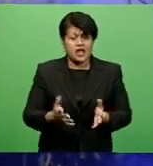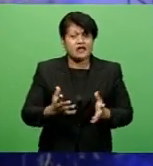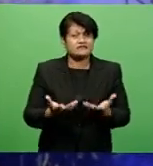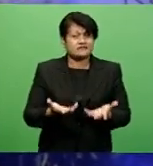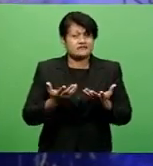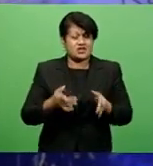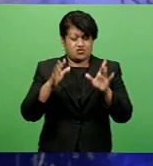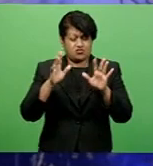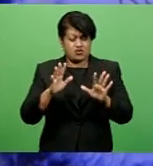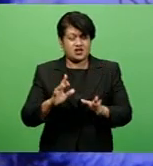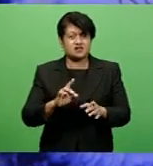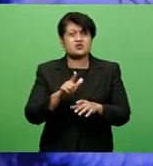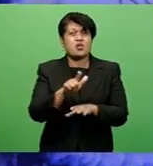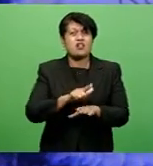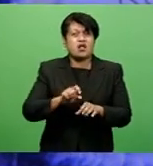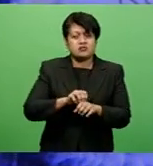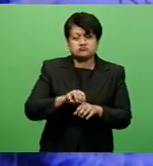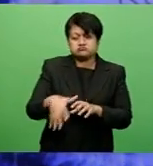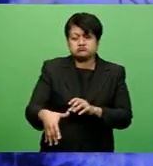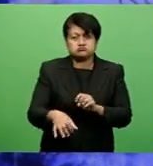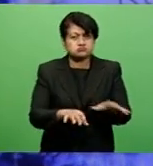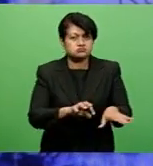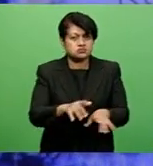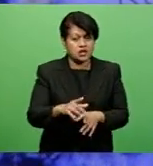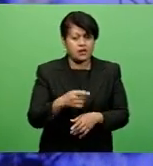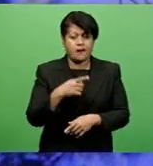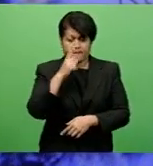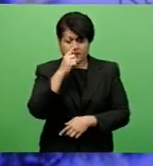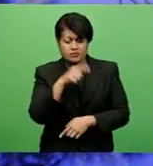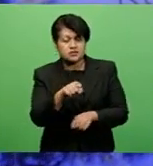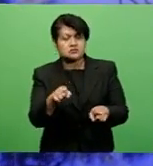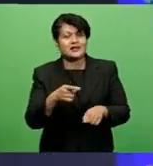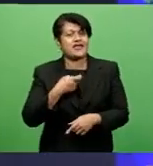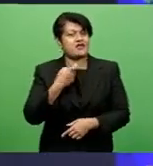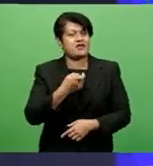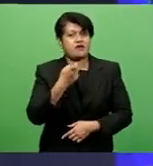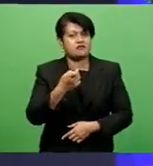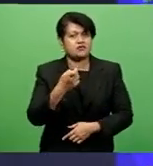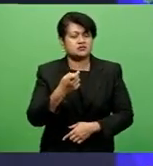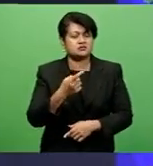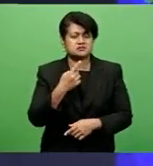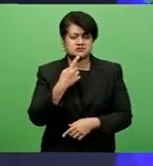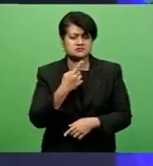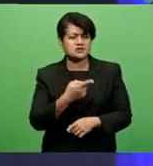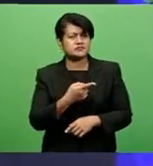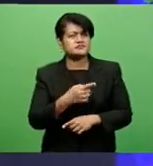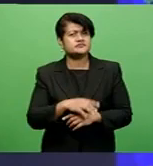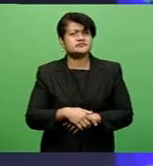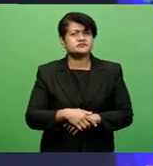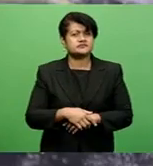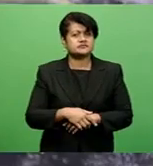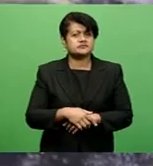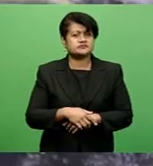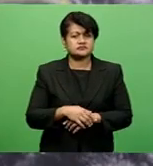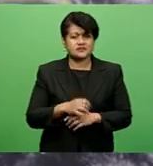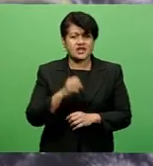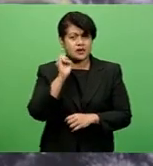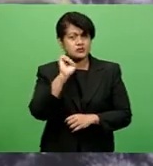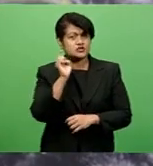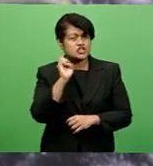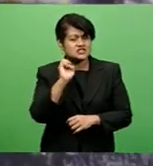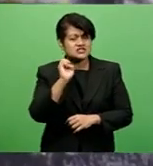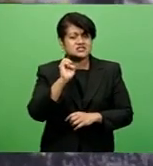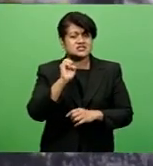Therefore, Fijians need to be cautious. Fiji Roads Authority Acting Chief Executive Kamal Prasad says, as part of emergency